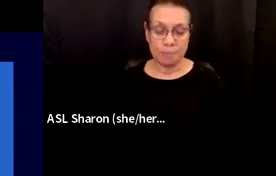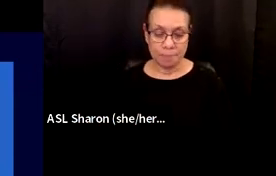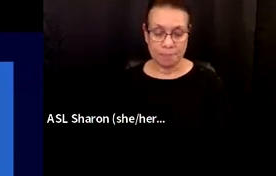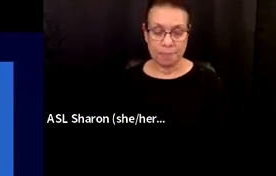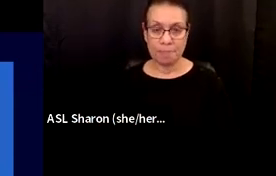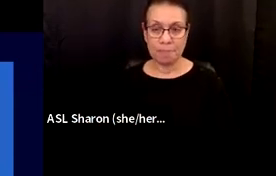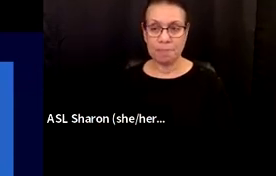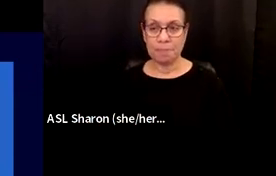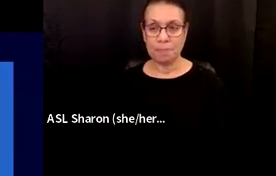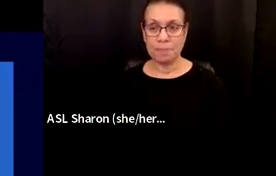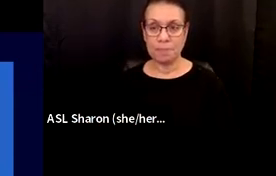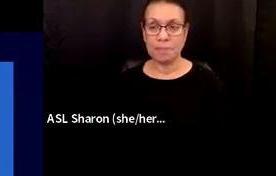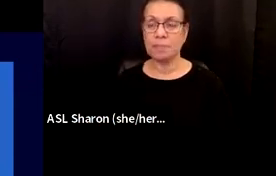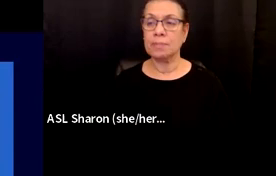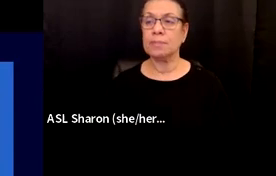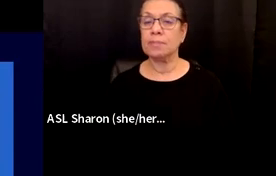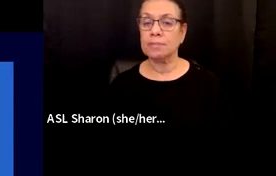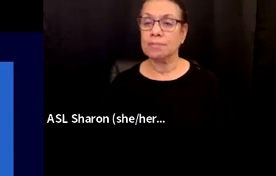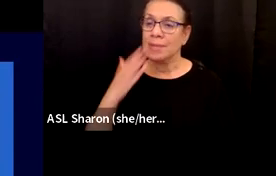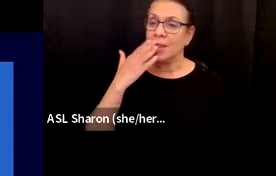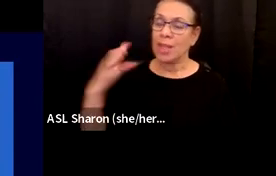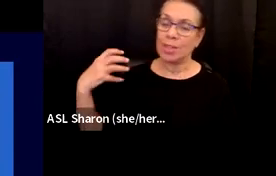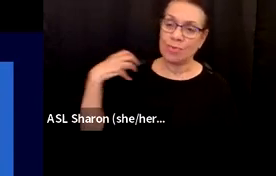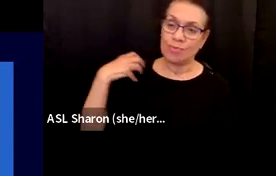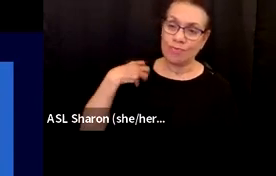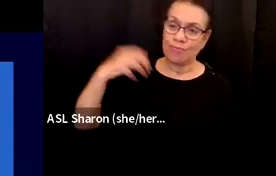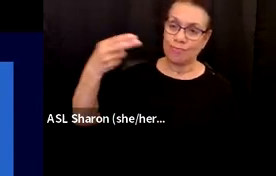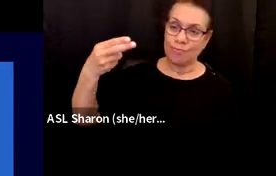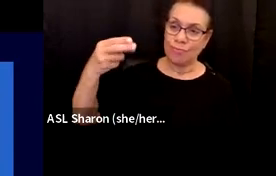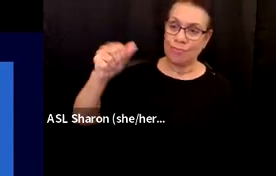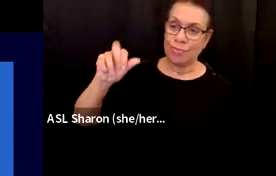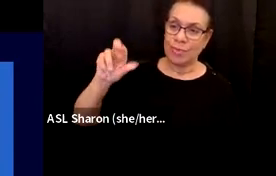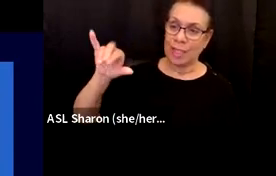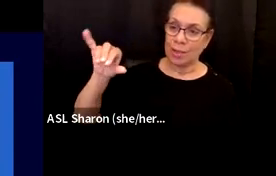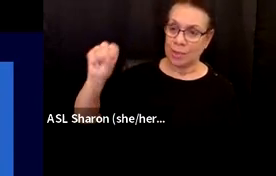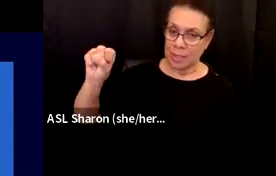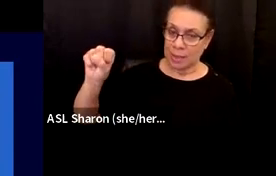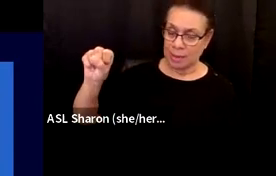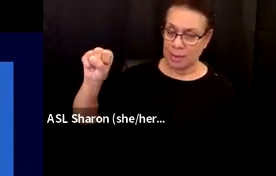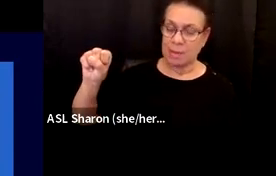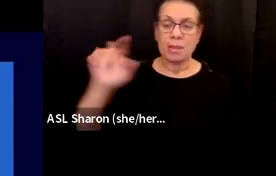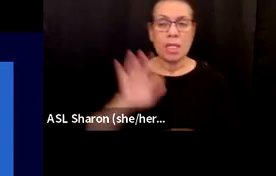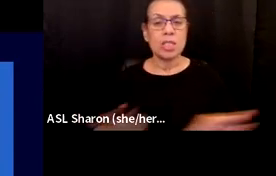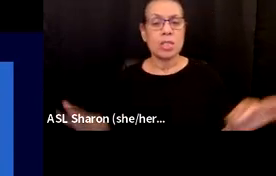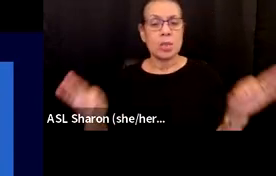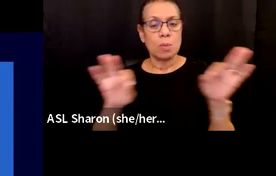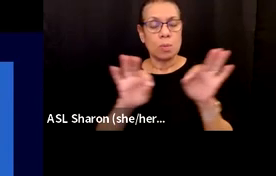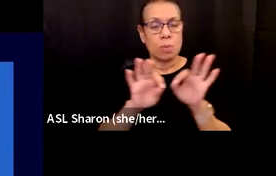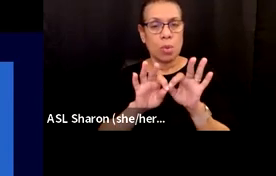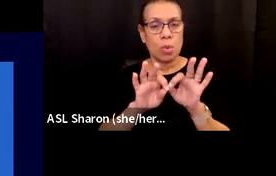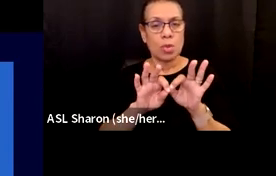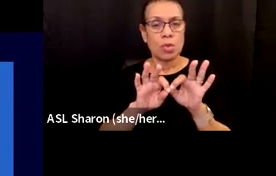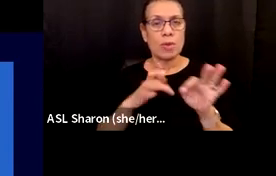it would help if i came off me thank you chief harris um i think it's important obviously to have a sense of the